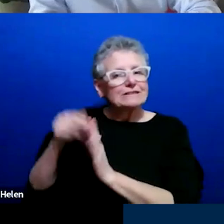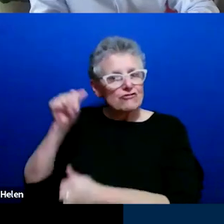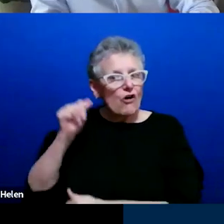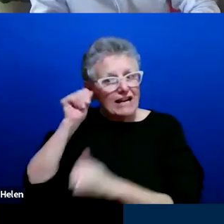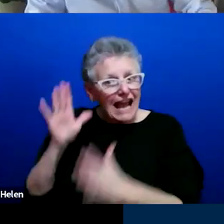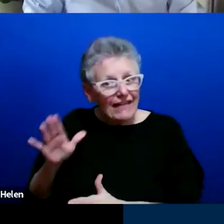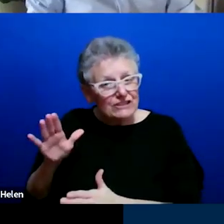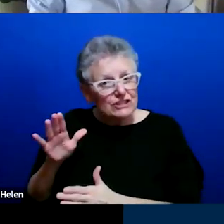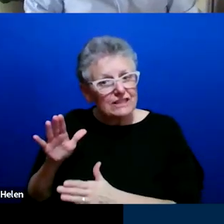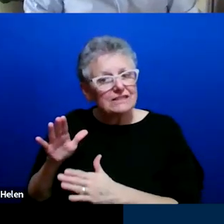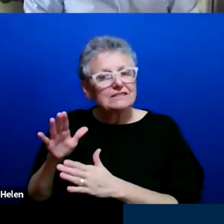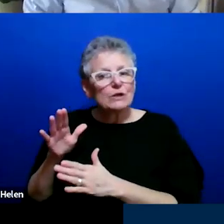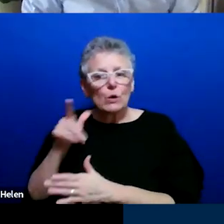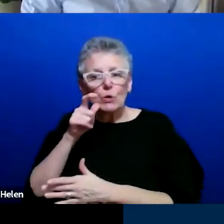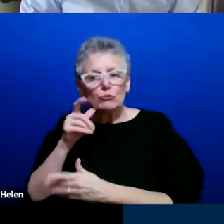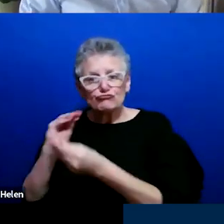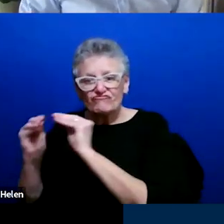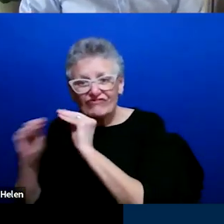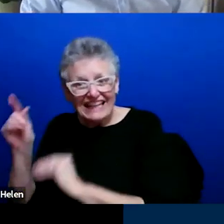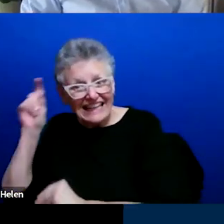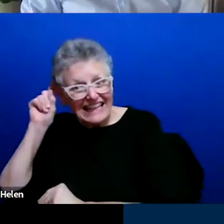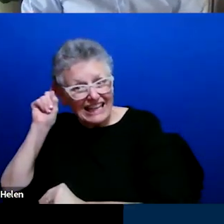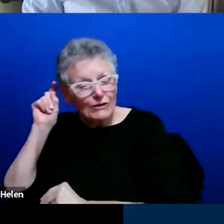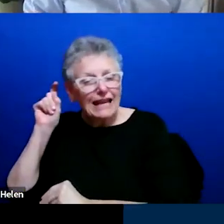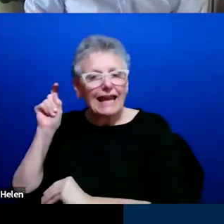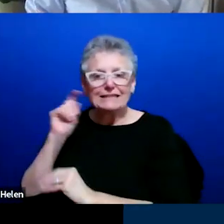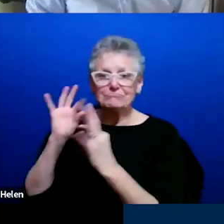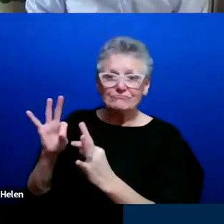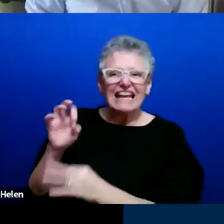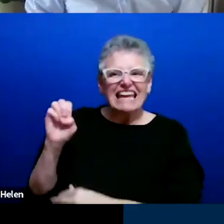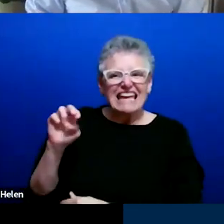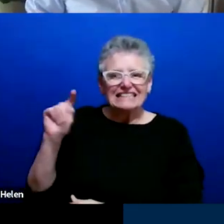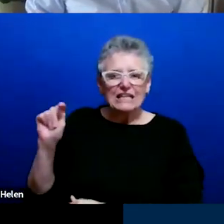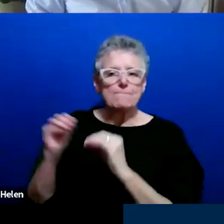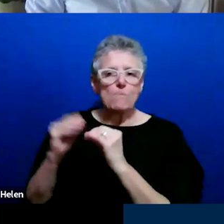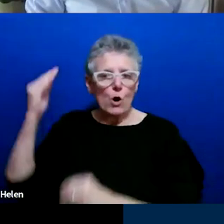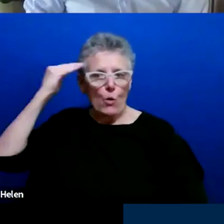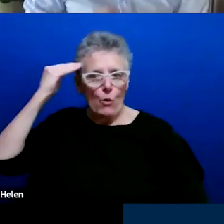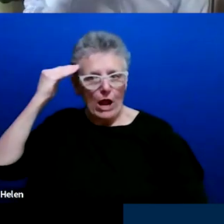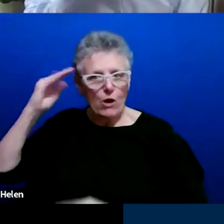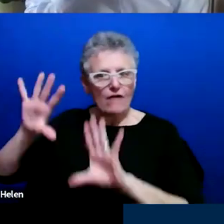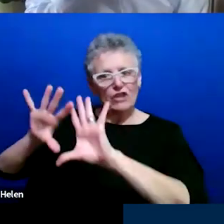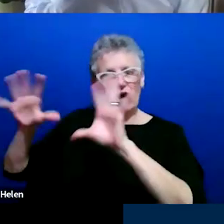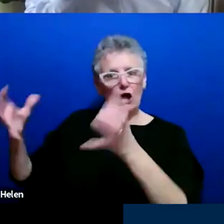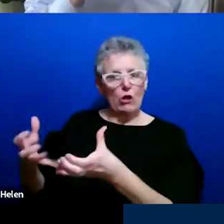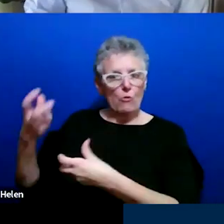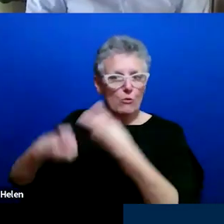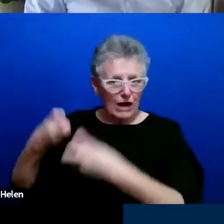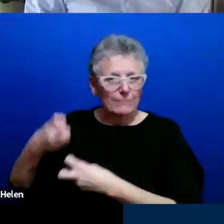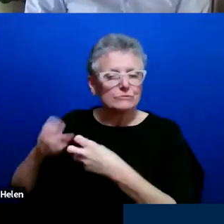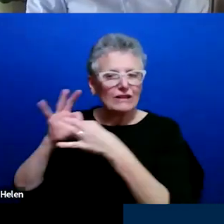audiologists are on top of things and fitting hearing aids appropriately. It means that the ENT is probably going to be more aware of the global issues around hearing